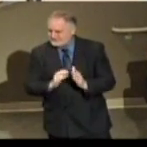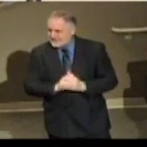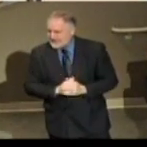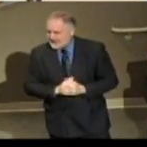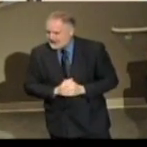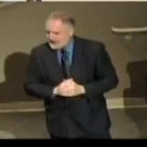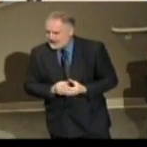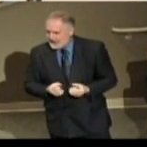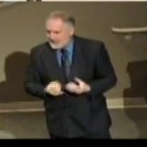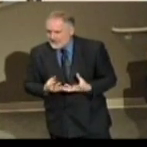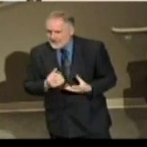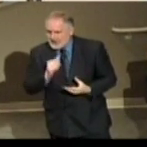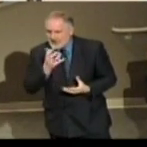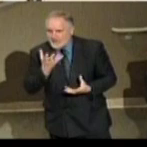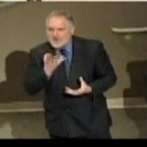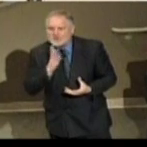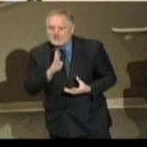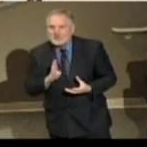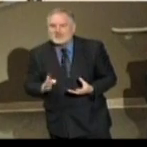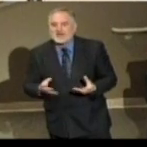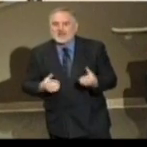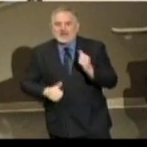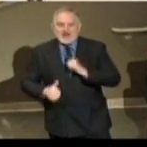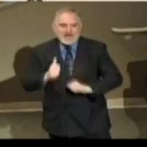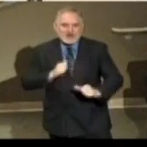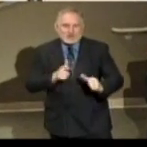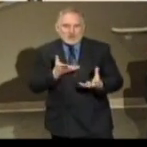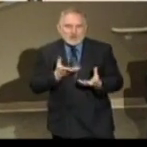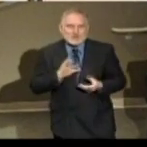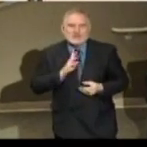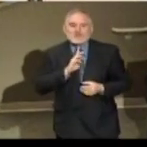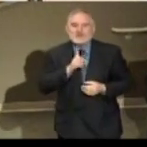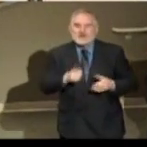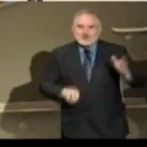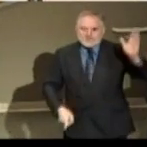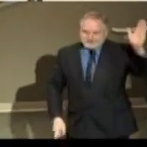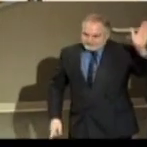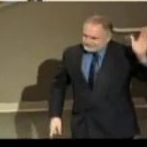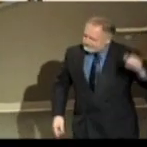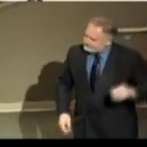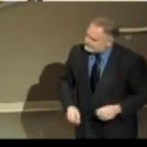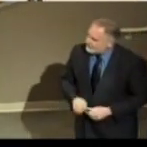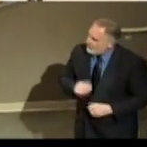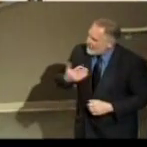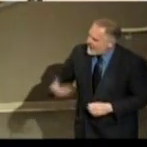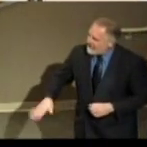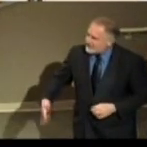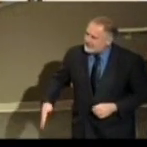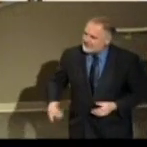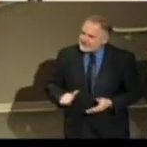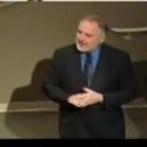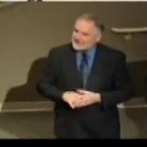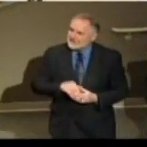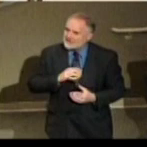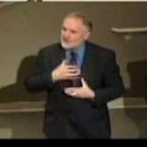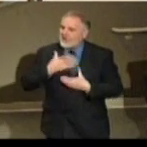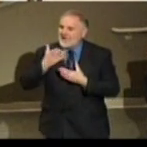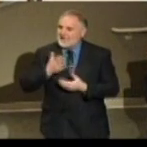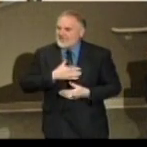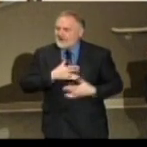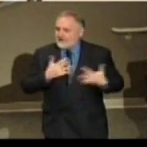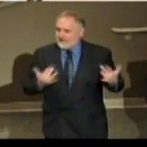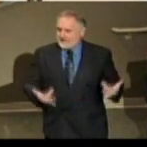How many of you do not want to be an act? You want to be real. Hold your hand up. Wow. That's the cry of my